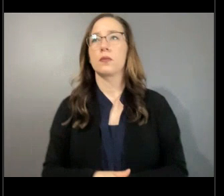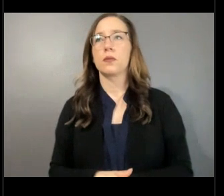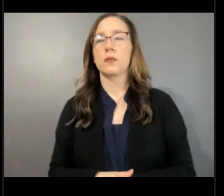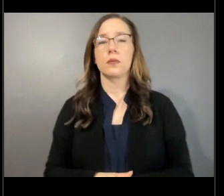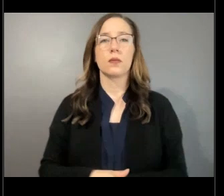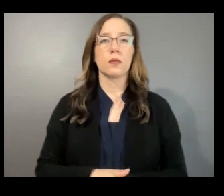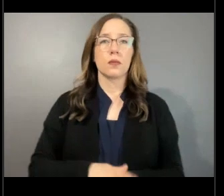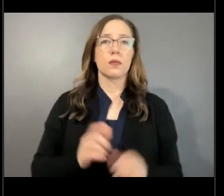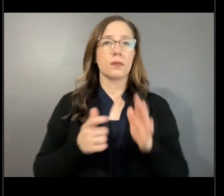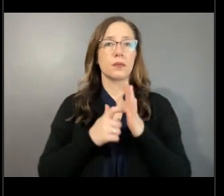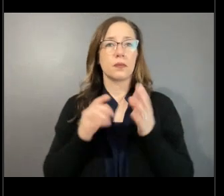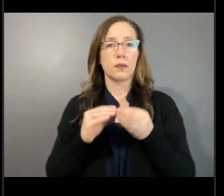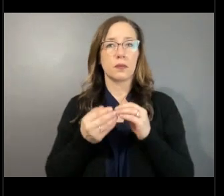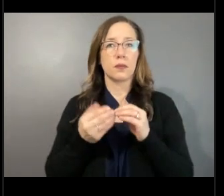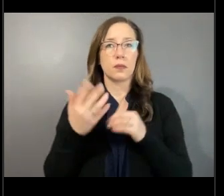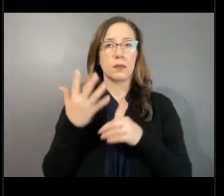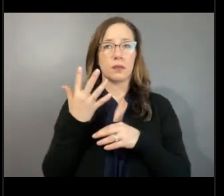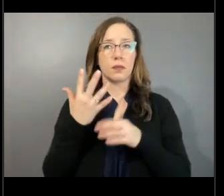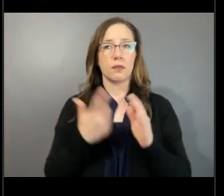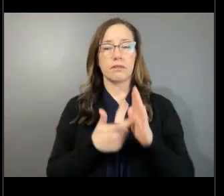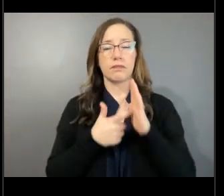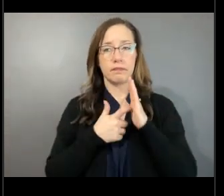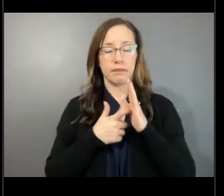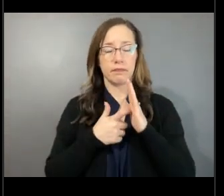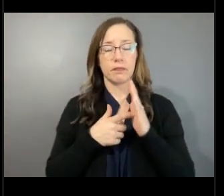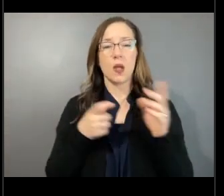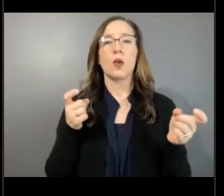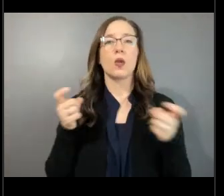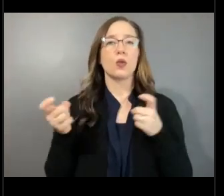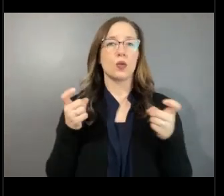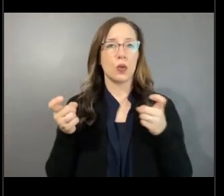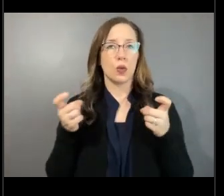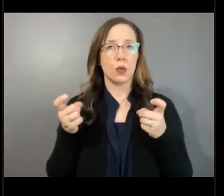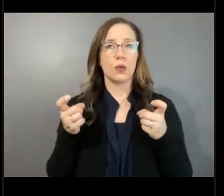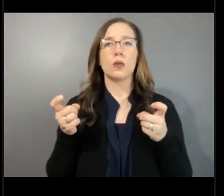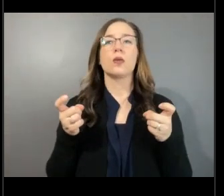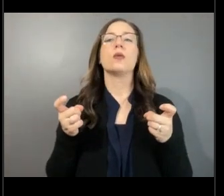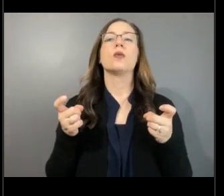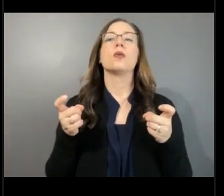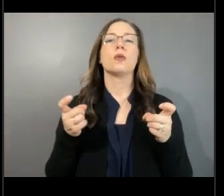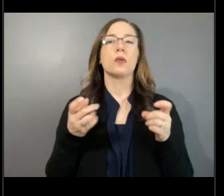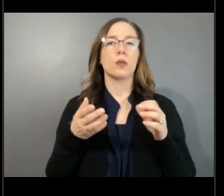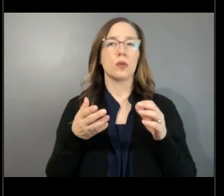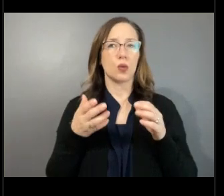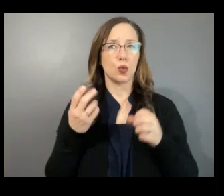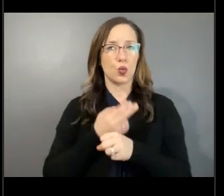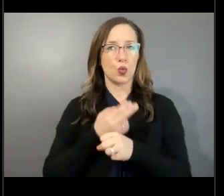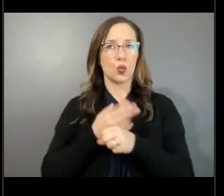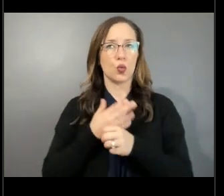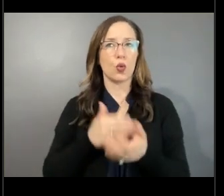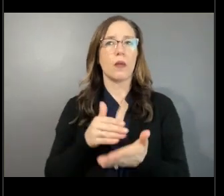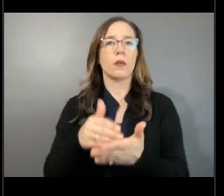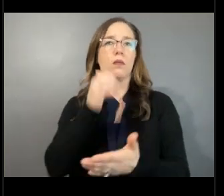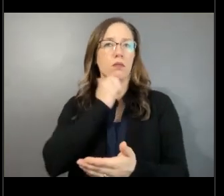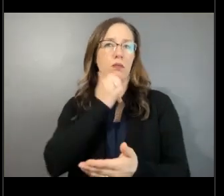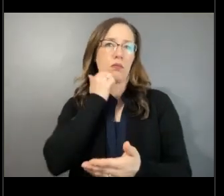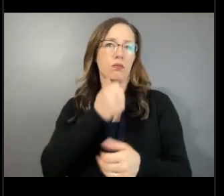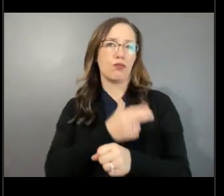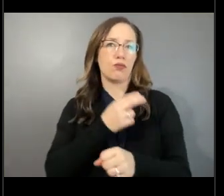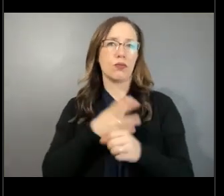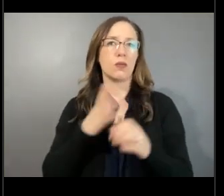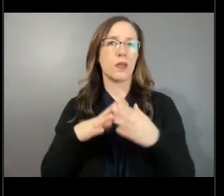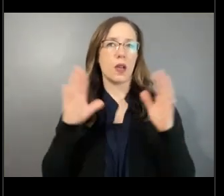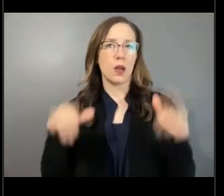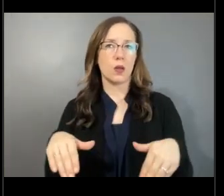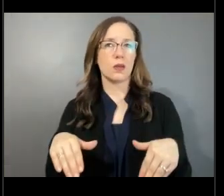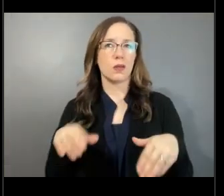Requirement 5 mandates that controls operated regularly in the daily use of a